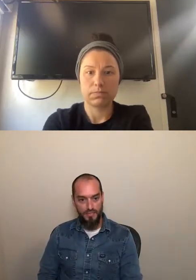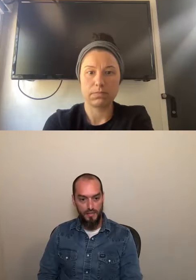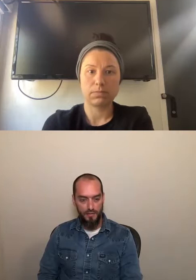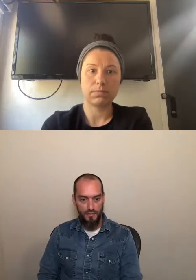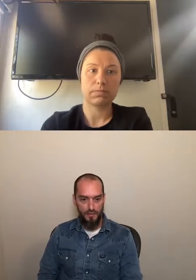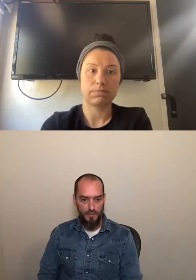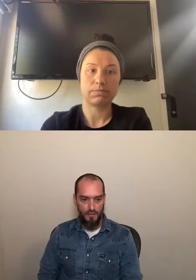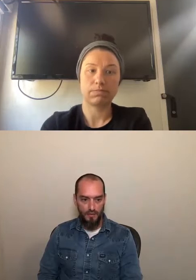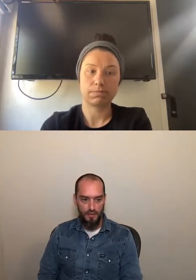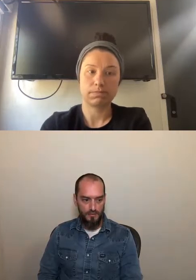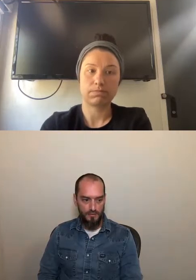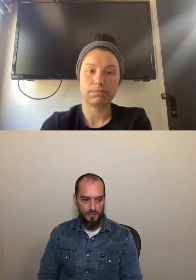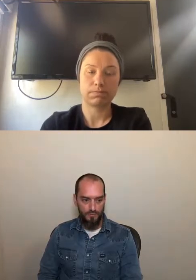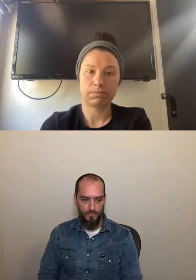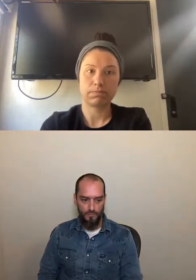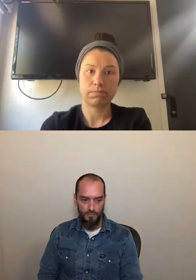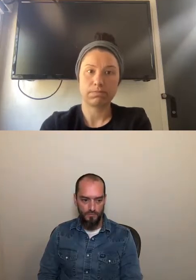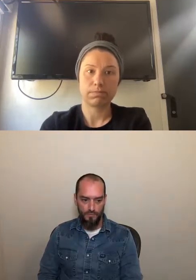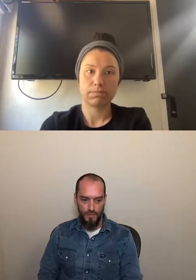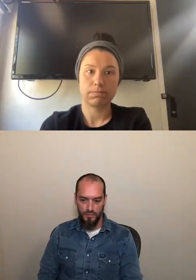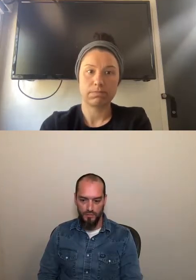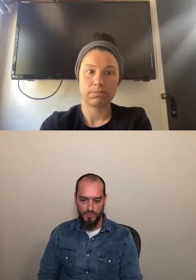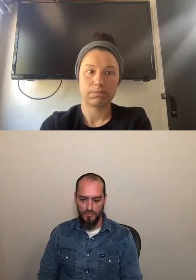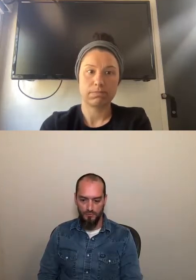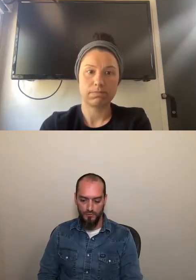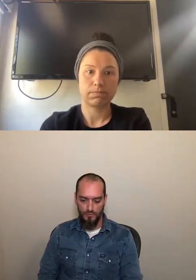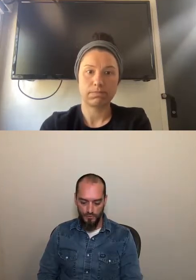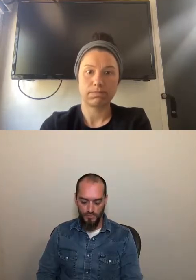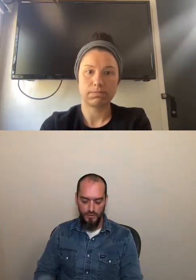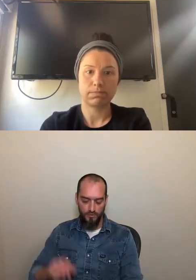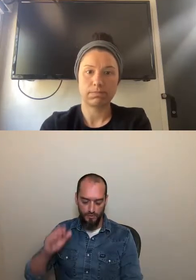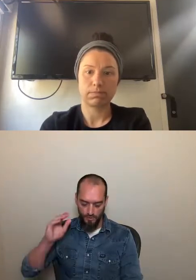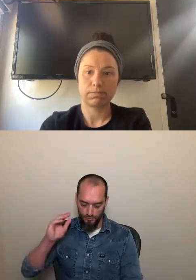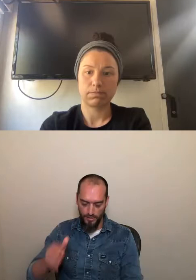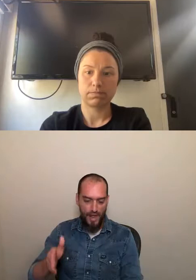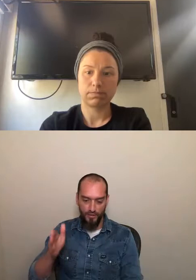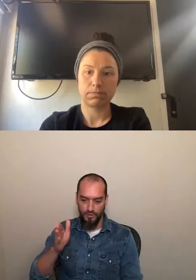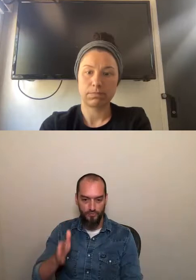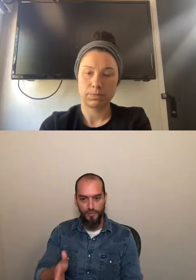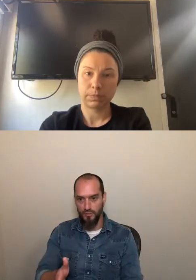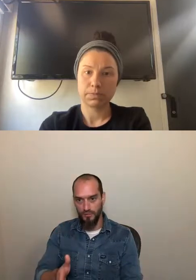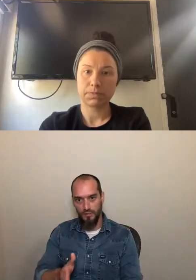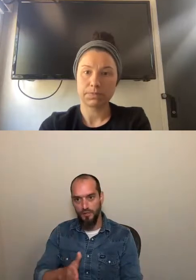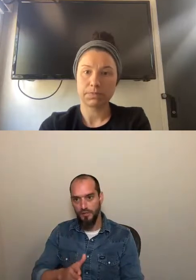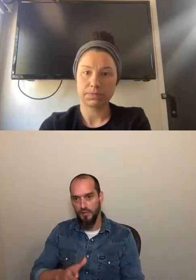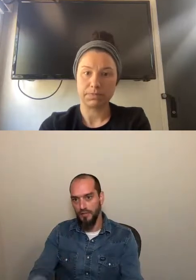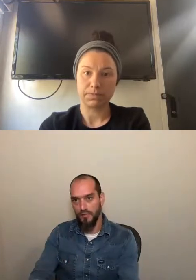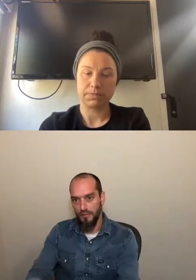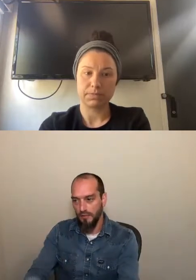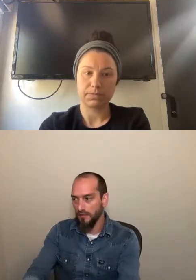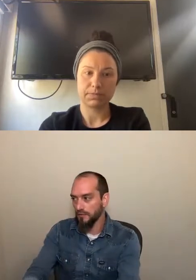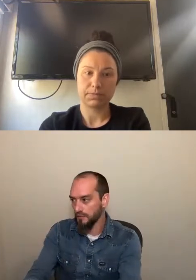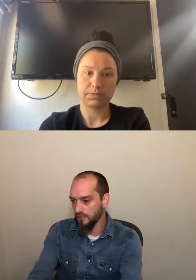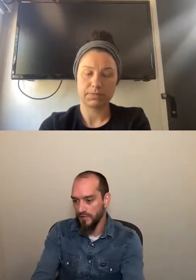what I say. And my job is to deliver very accurate information.